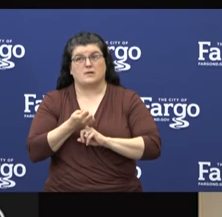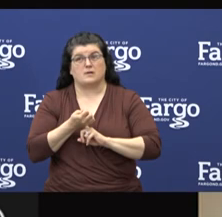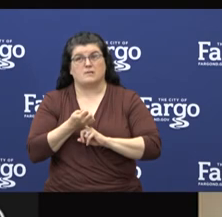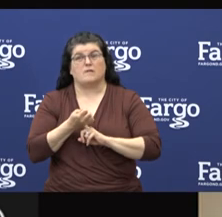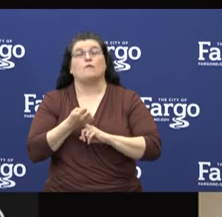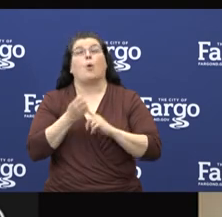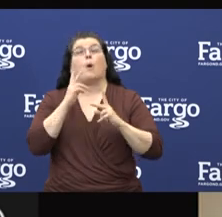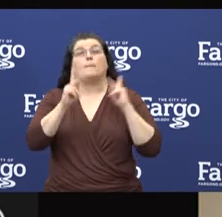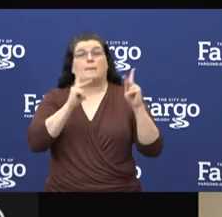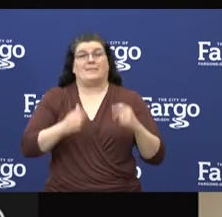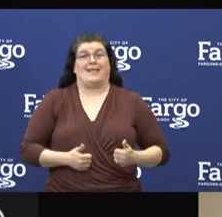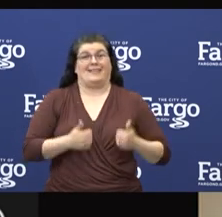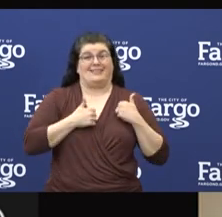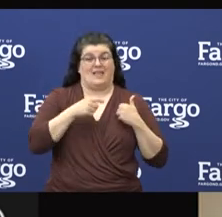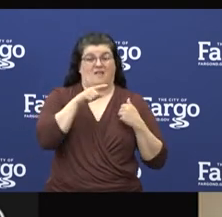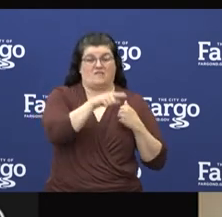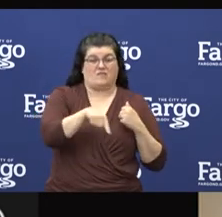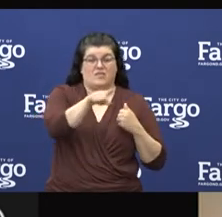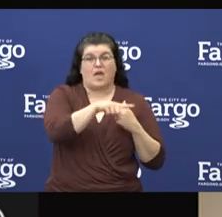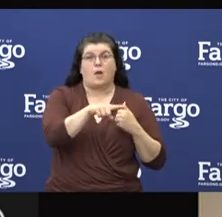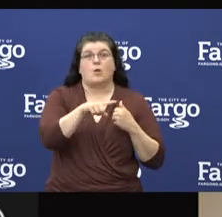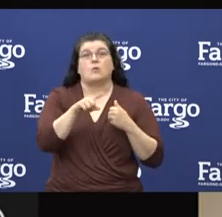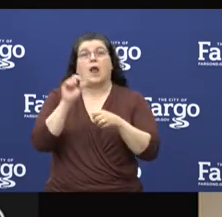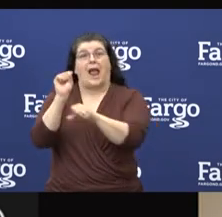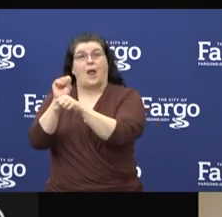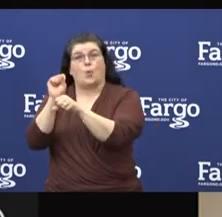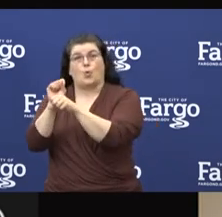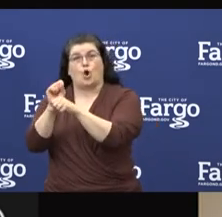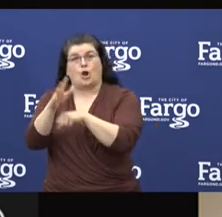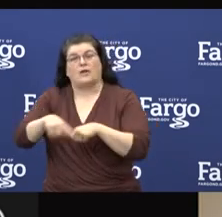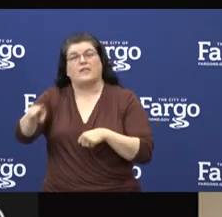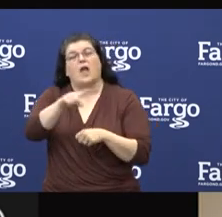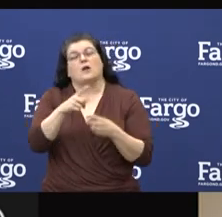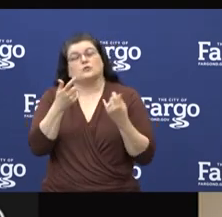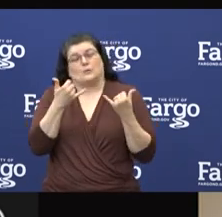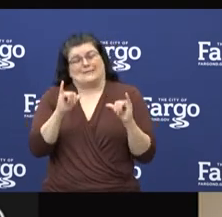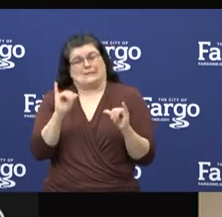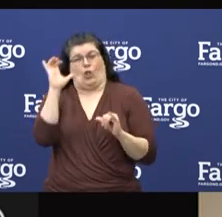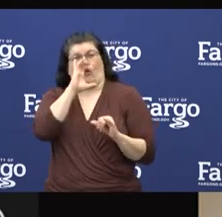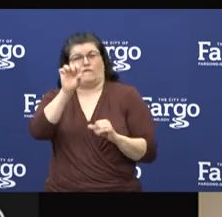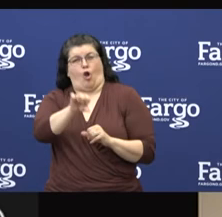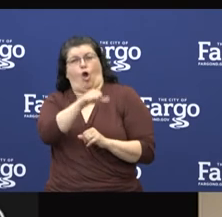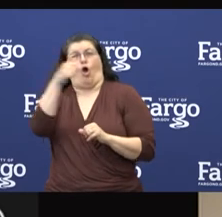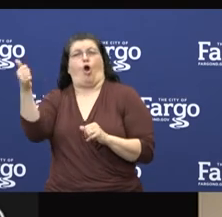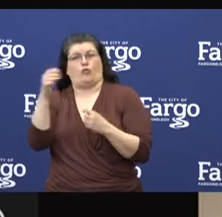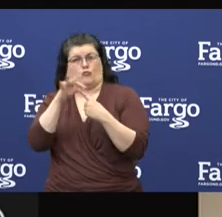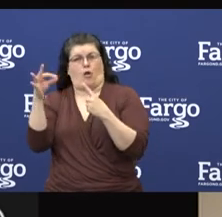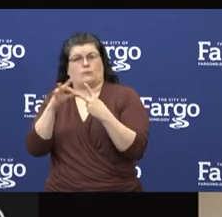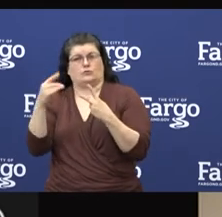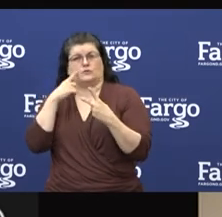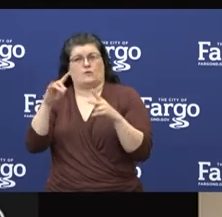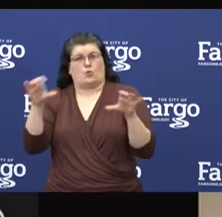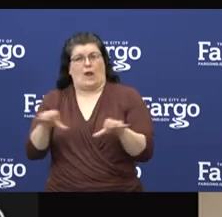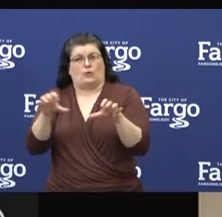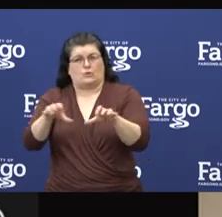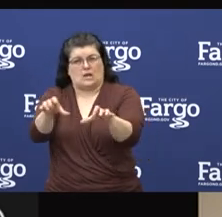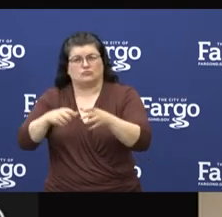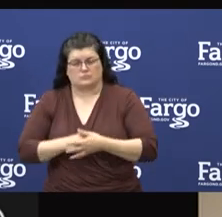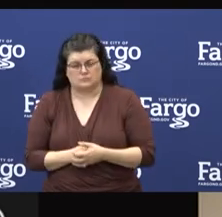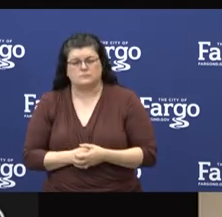employees. We are continuing to develop alternative recreational opportunities to make the